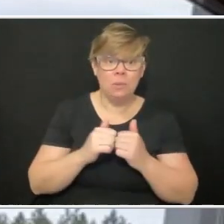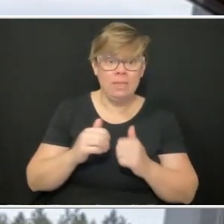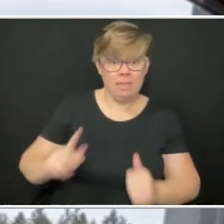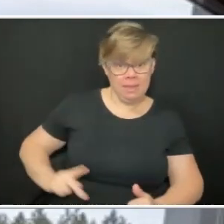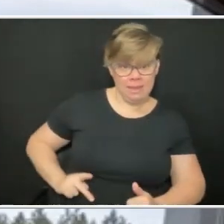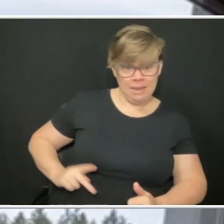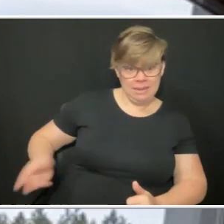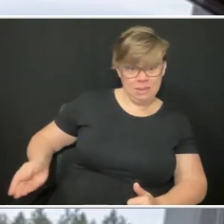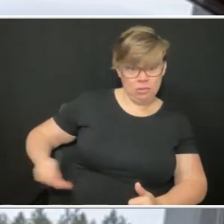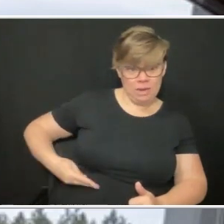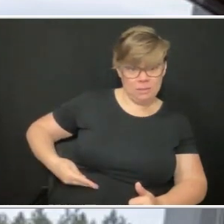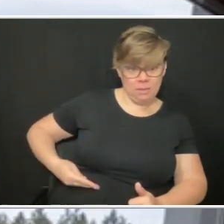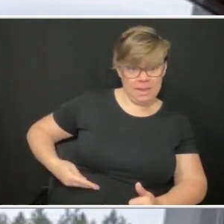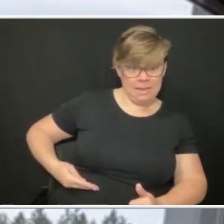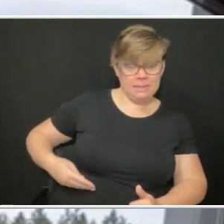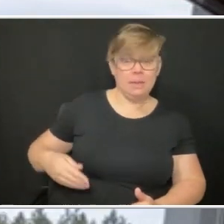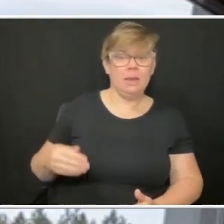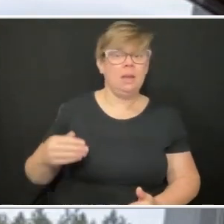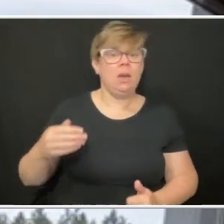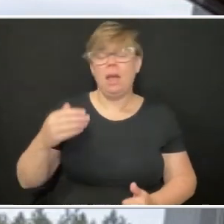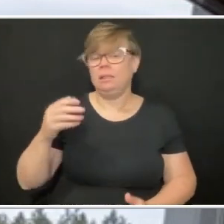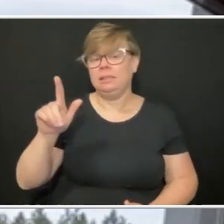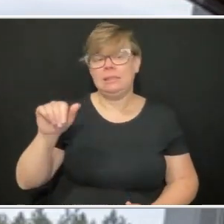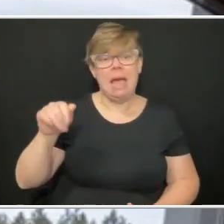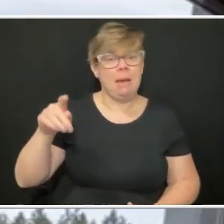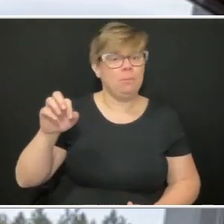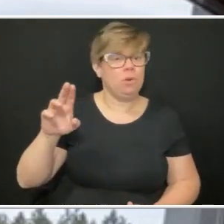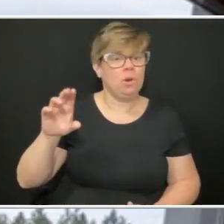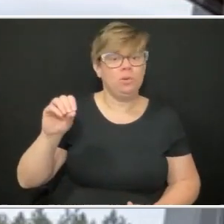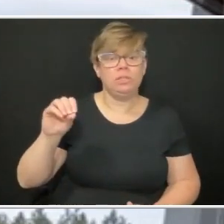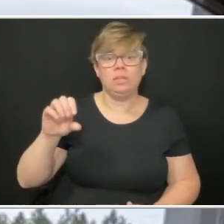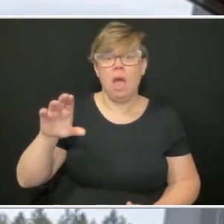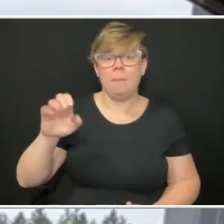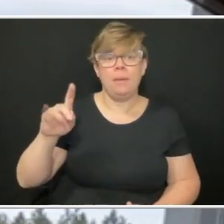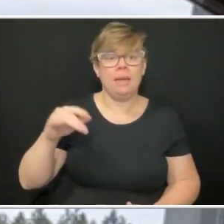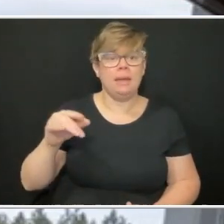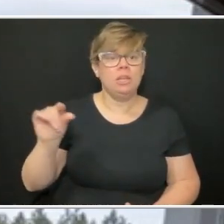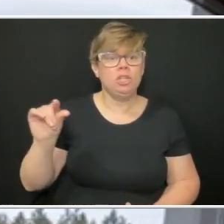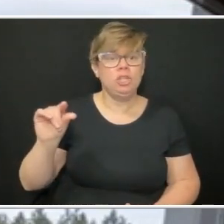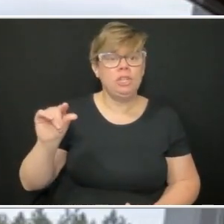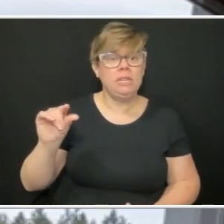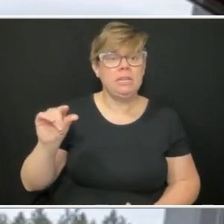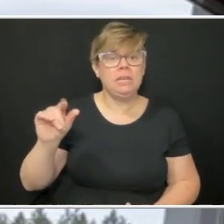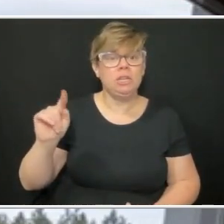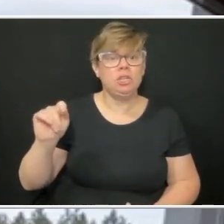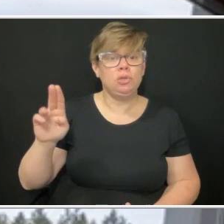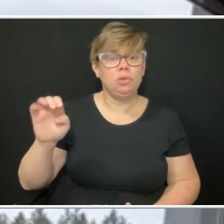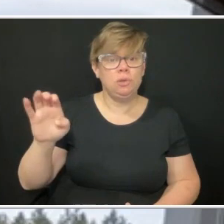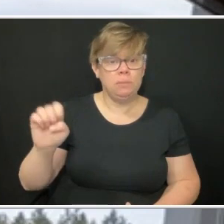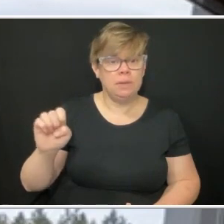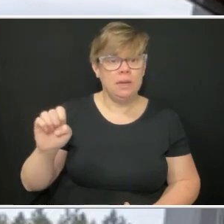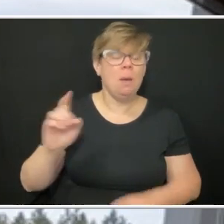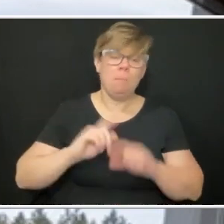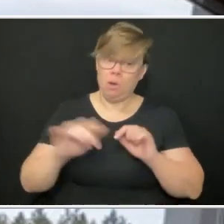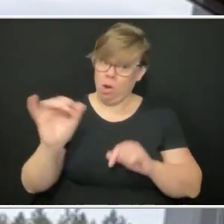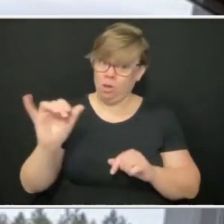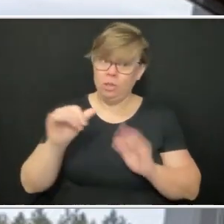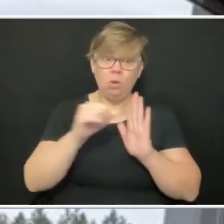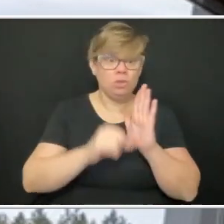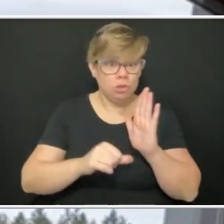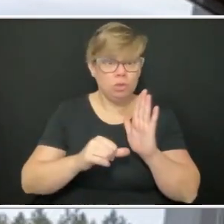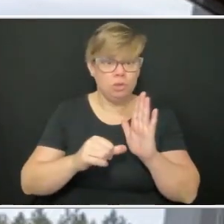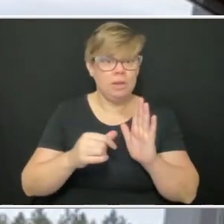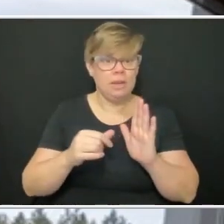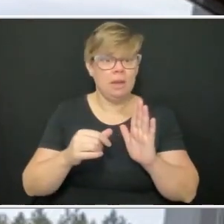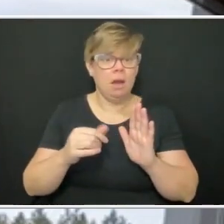and a prune belly that's had a laparoscopic G tube. He's had the other issue was his bladder issue that we haven't got into either, and so he's had a lot of surgeries by